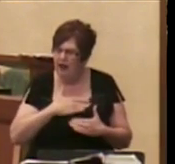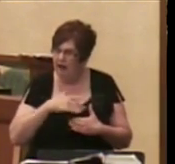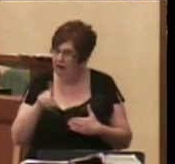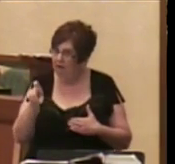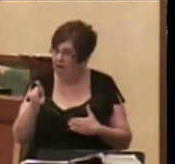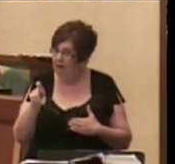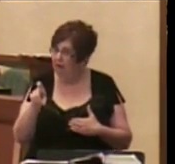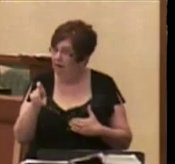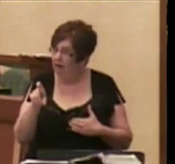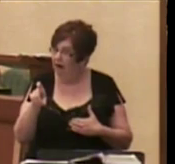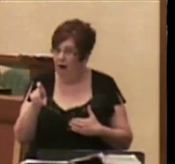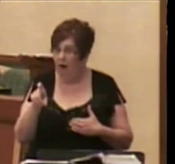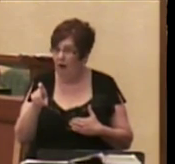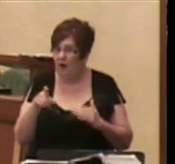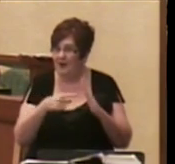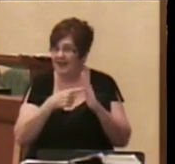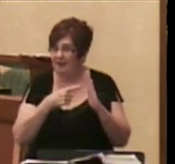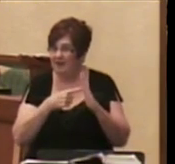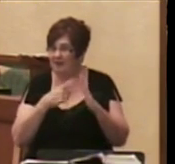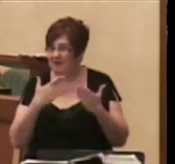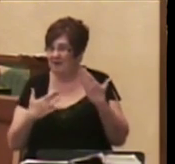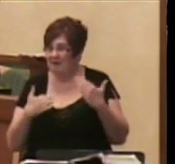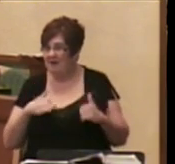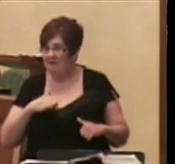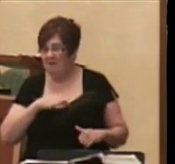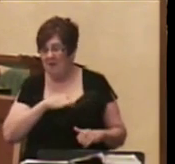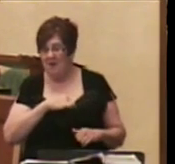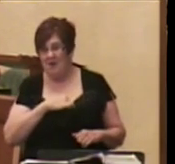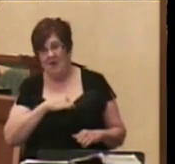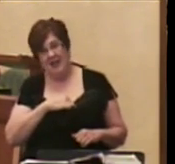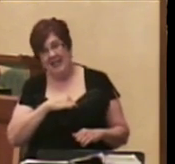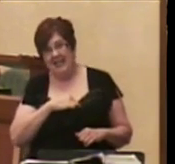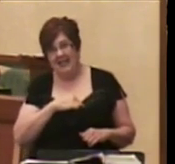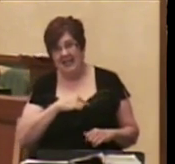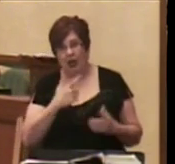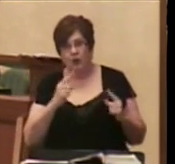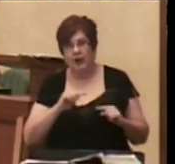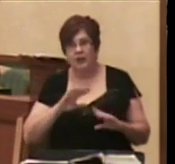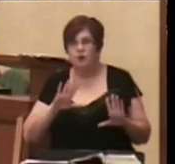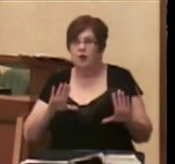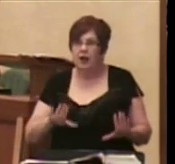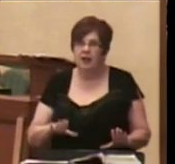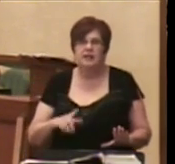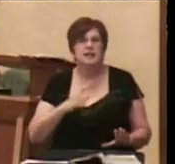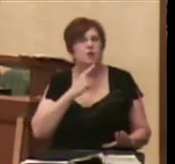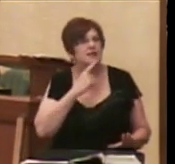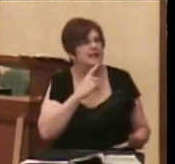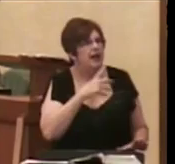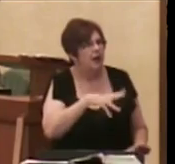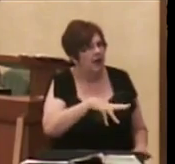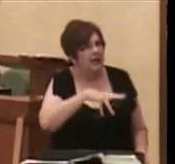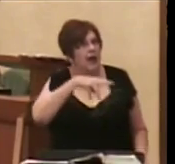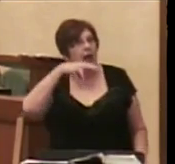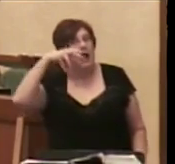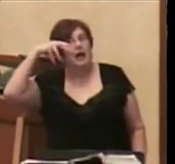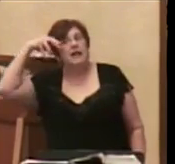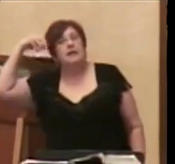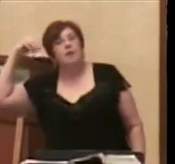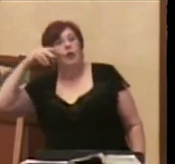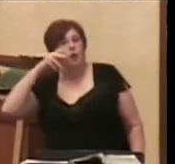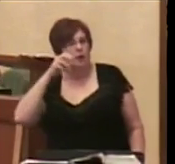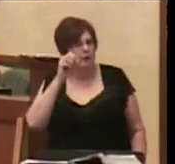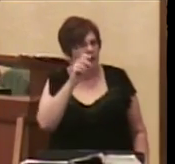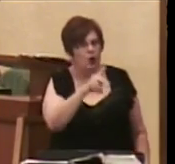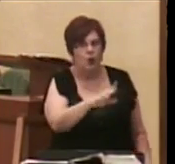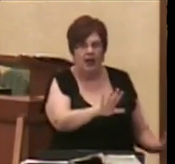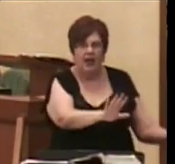they? Well, sometimes maybe if we are trying to calm down, someone says, take a deep breath, it'll be okay. So that's maybe a